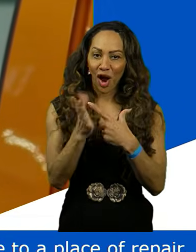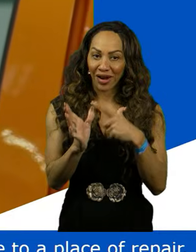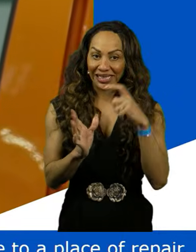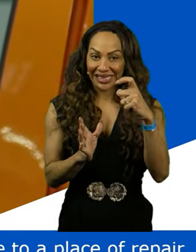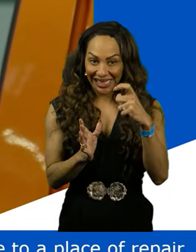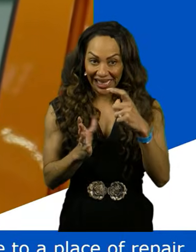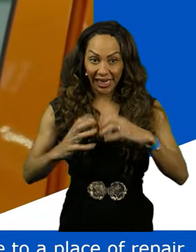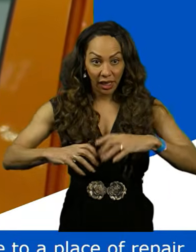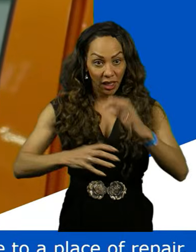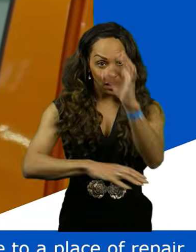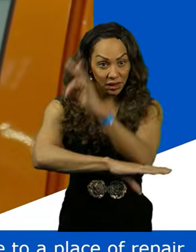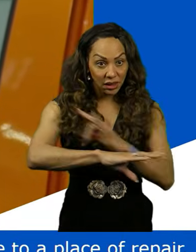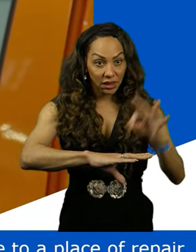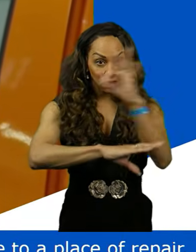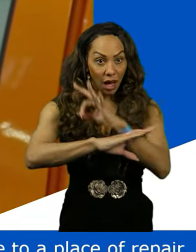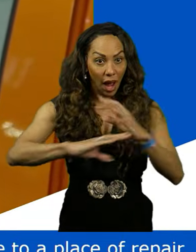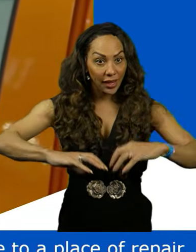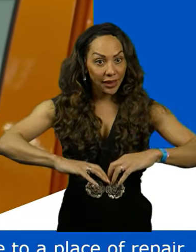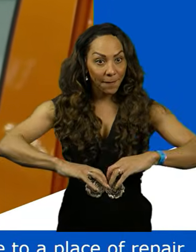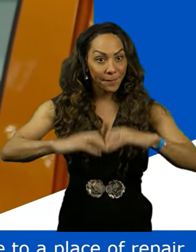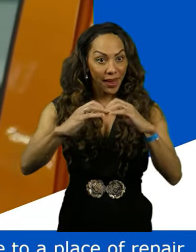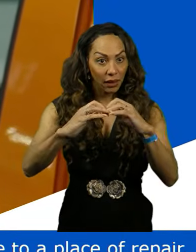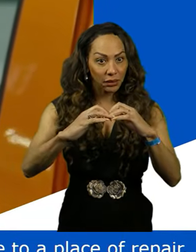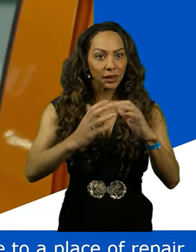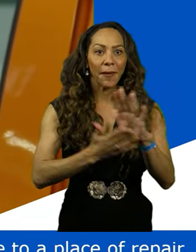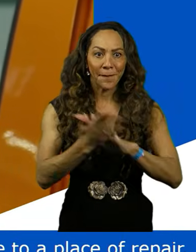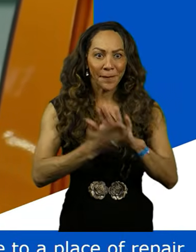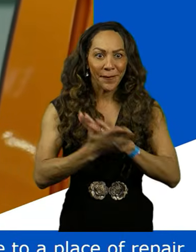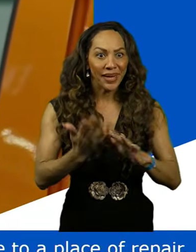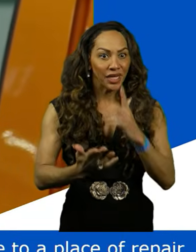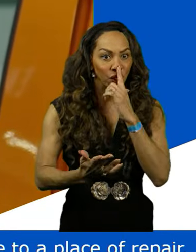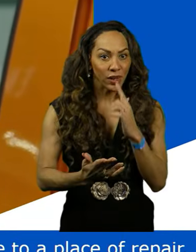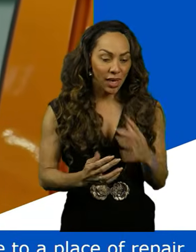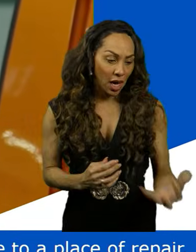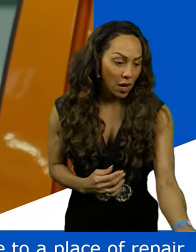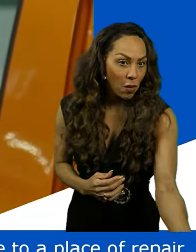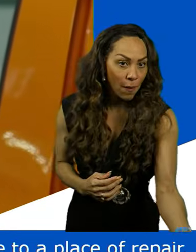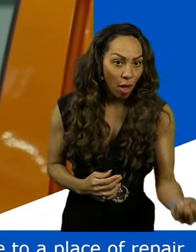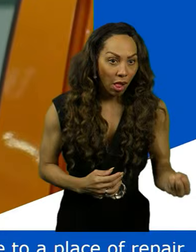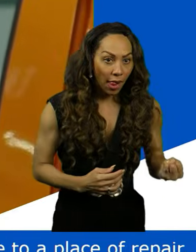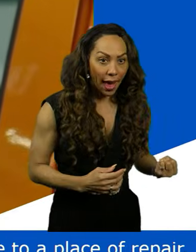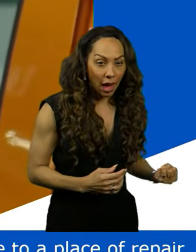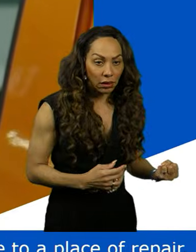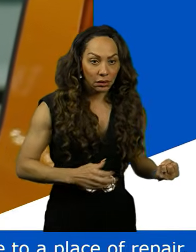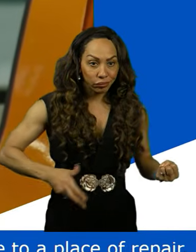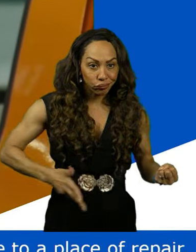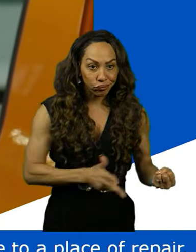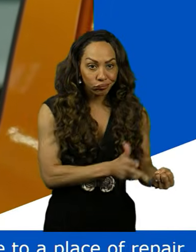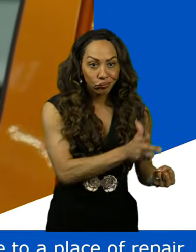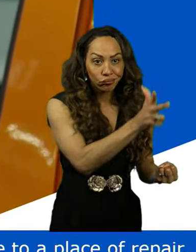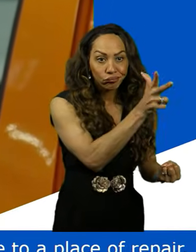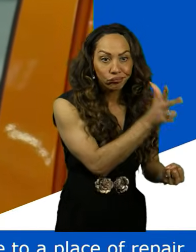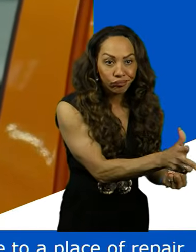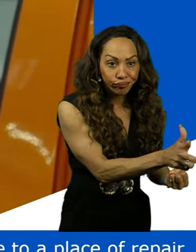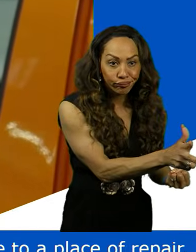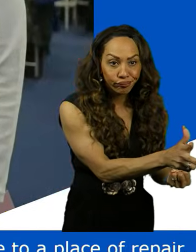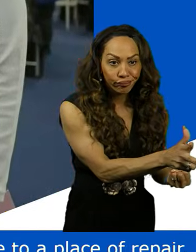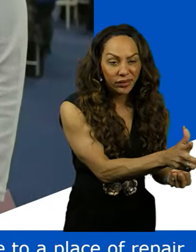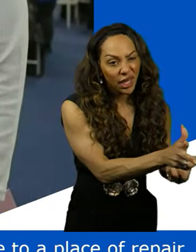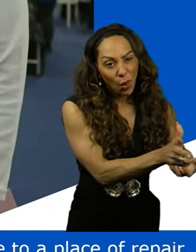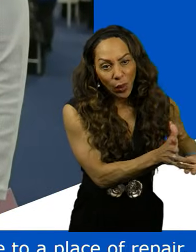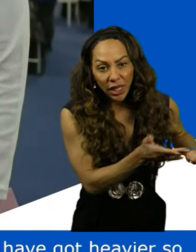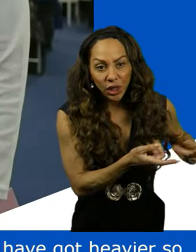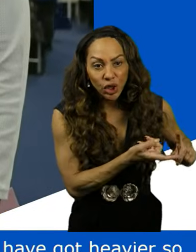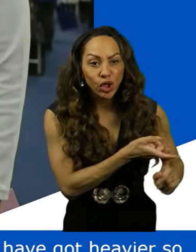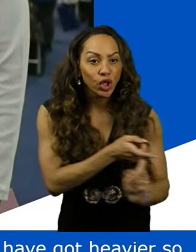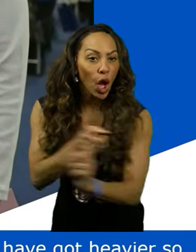by RAC, and as the years have progressed, as vehicles have got heavier and larger, so has the trailer capabilities. One